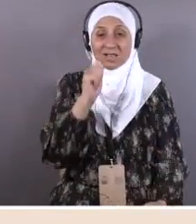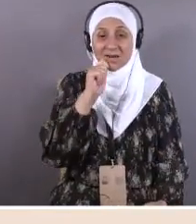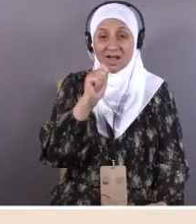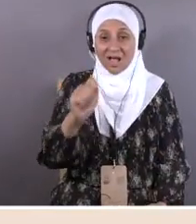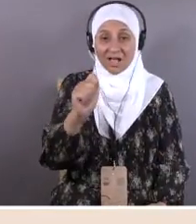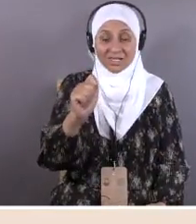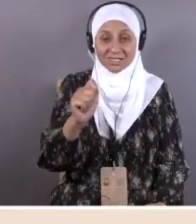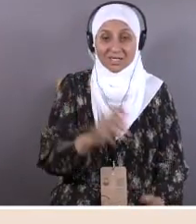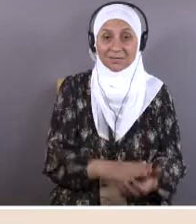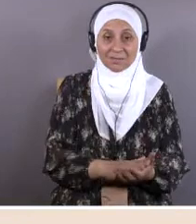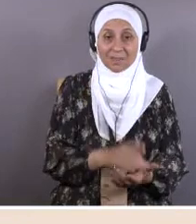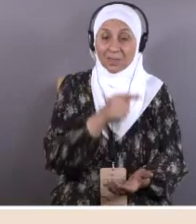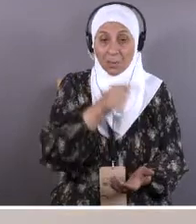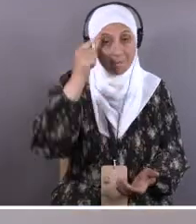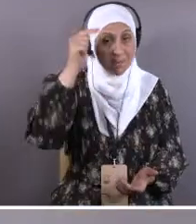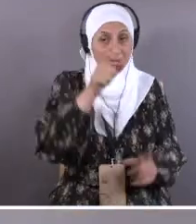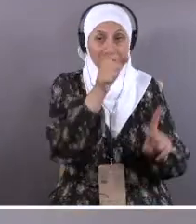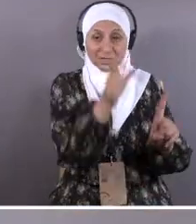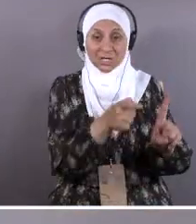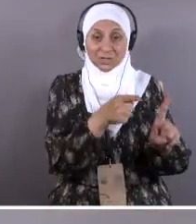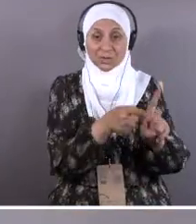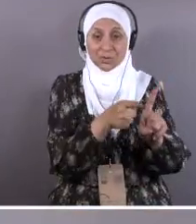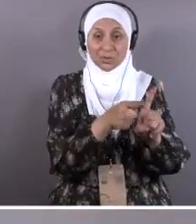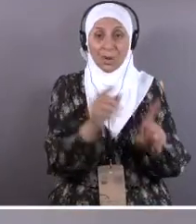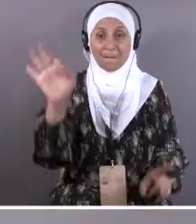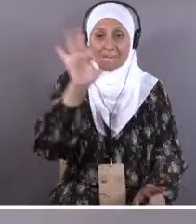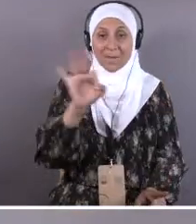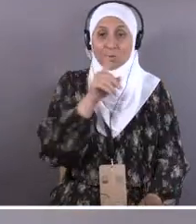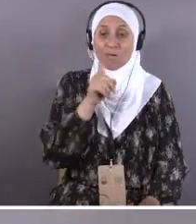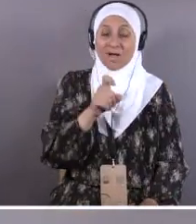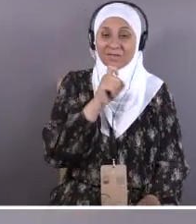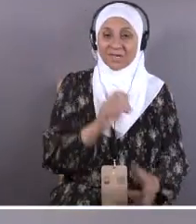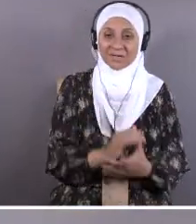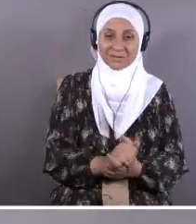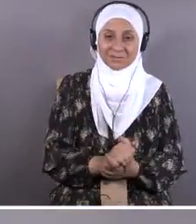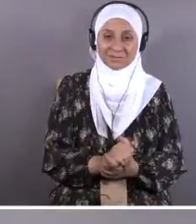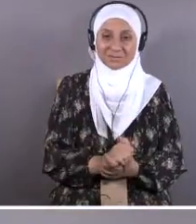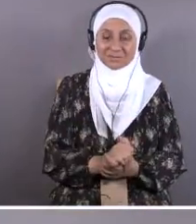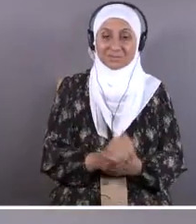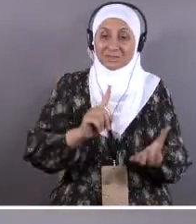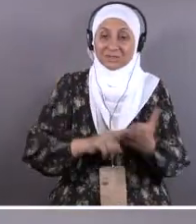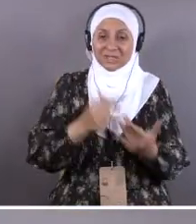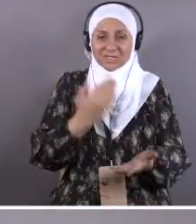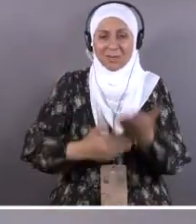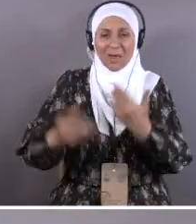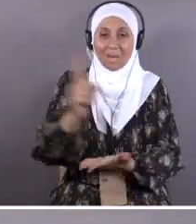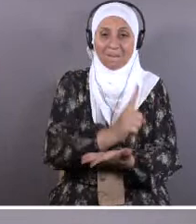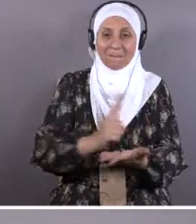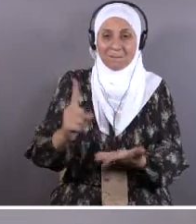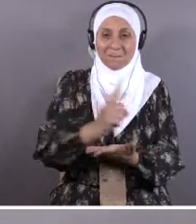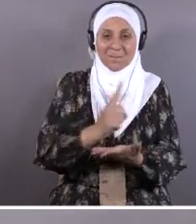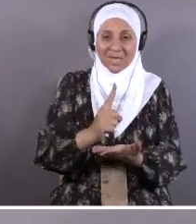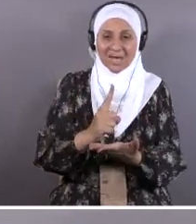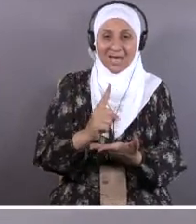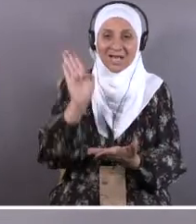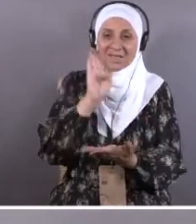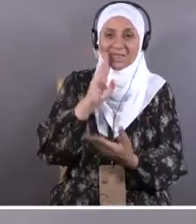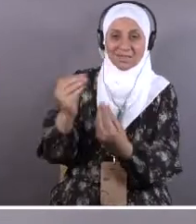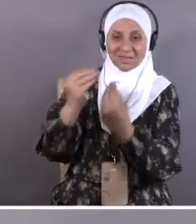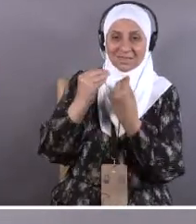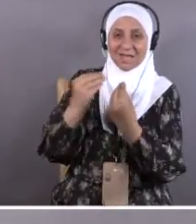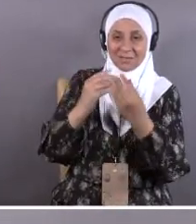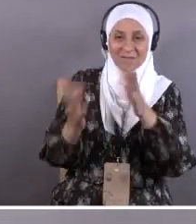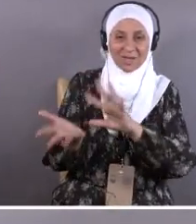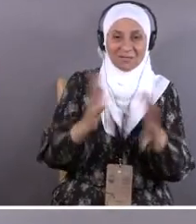the local Qatari community members from the Bedouin desert of Qatar, where